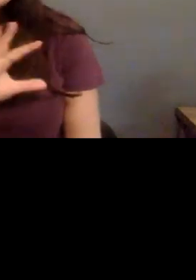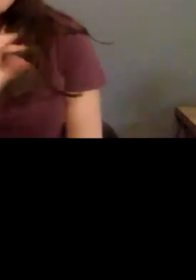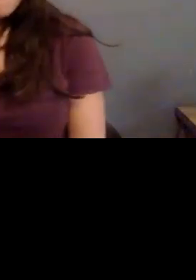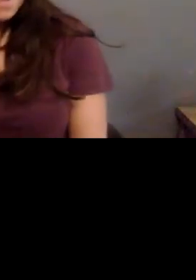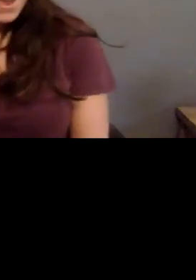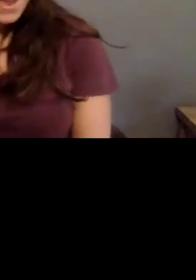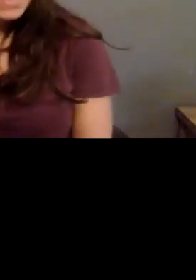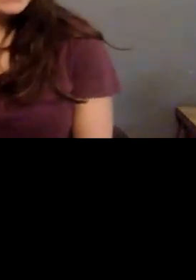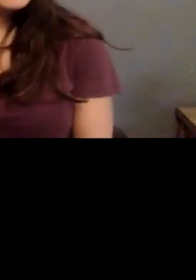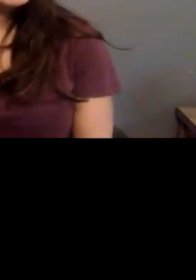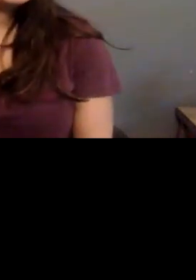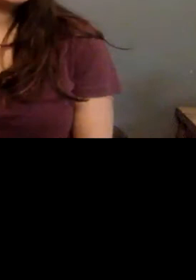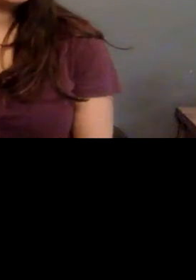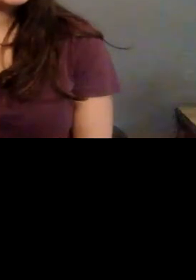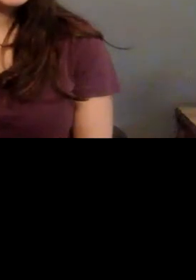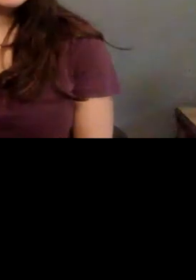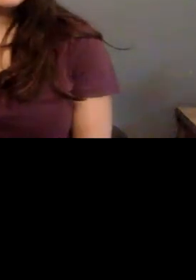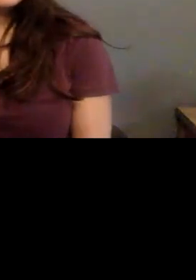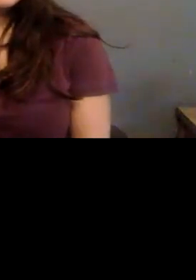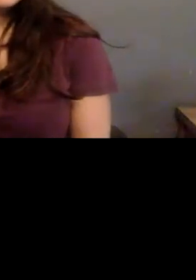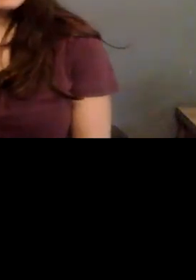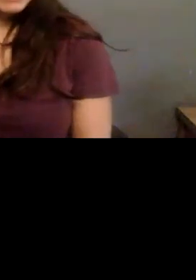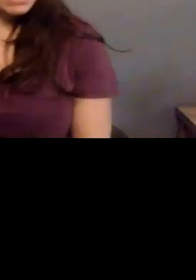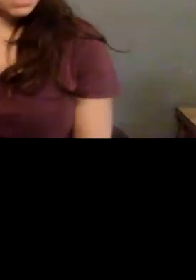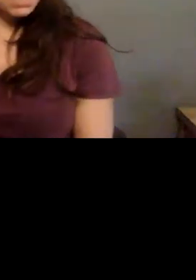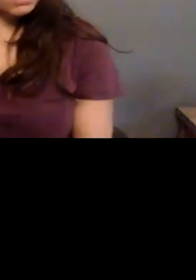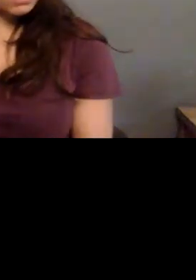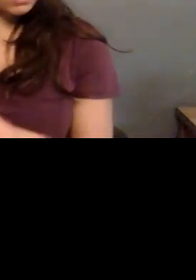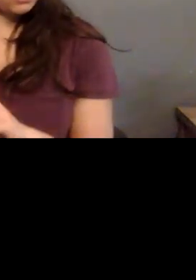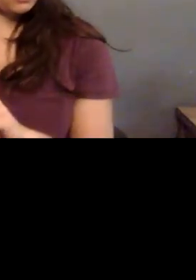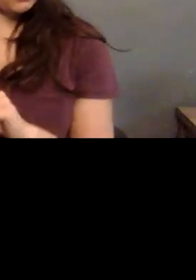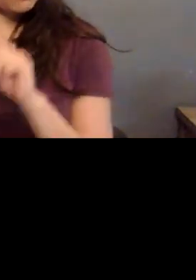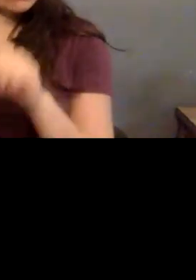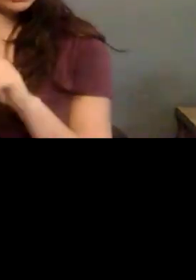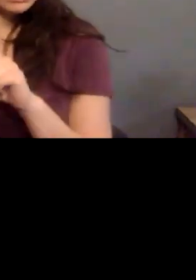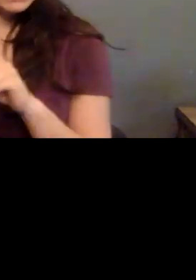And right now, there are no open questions.